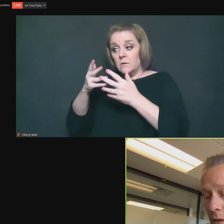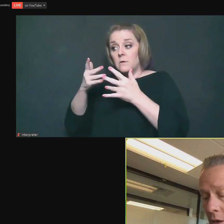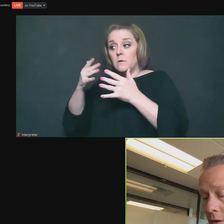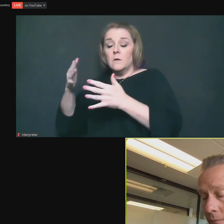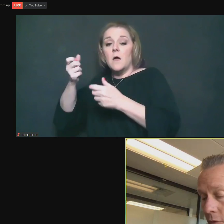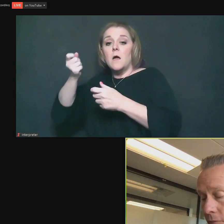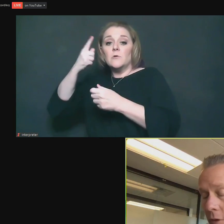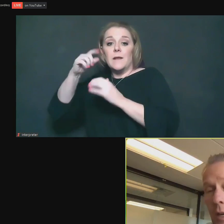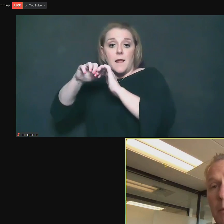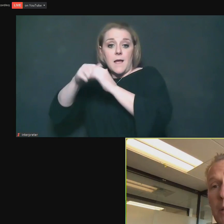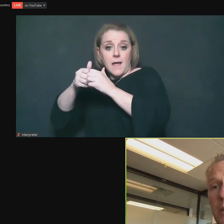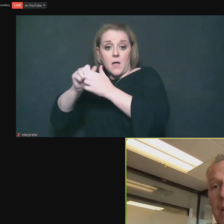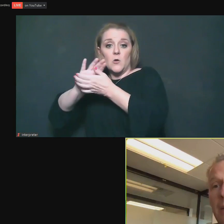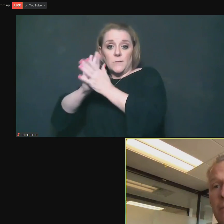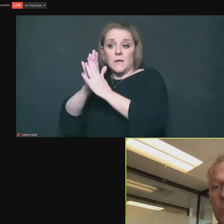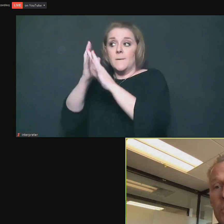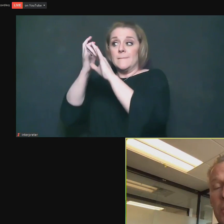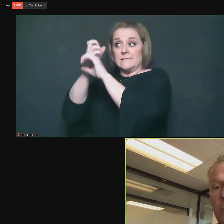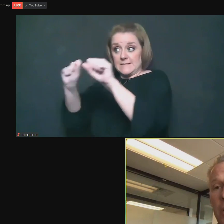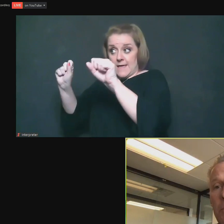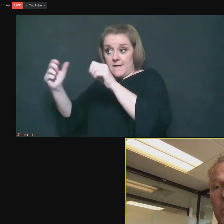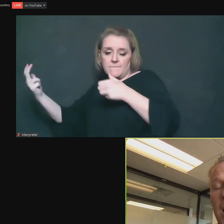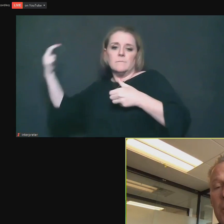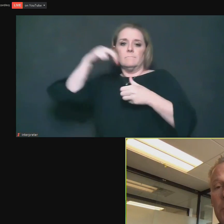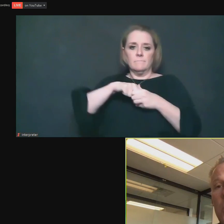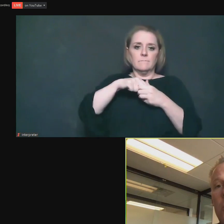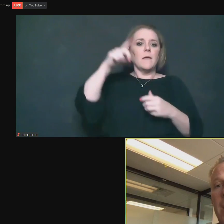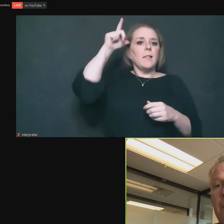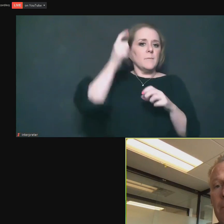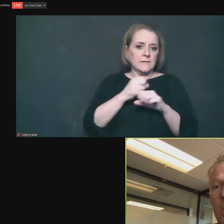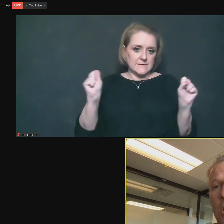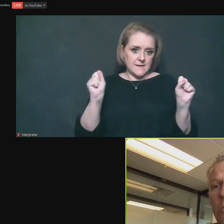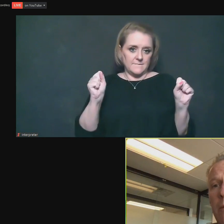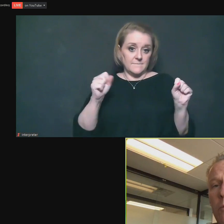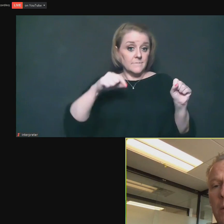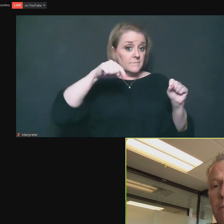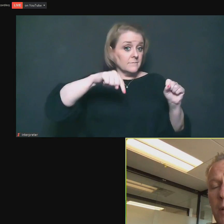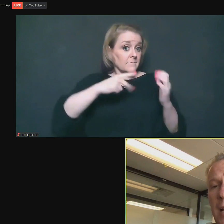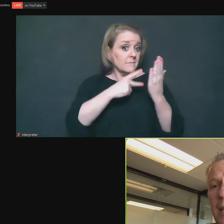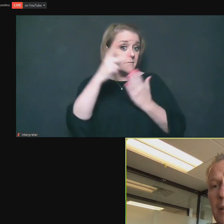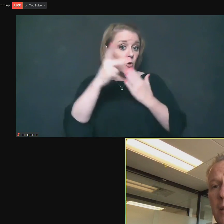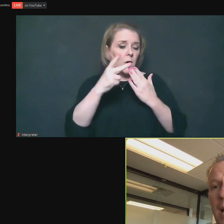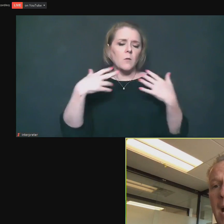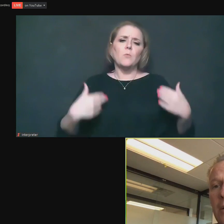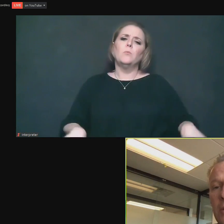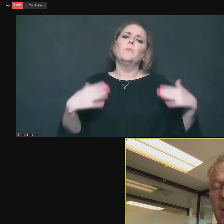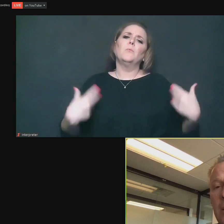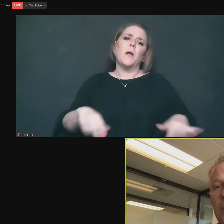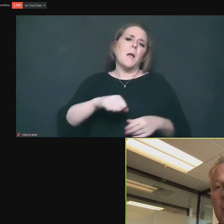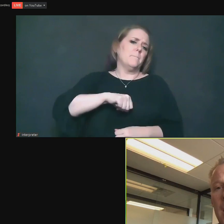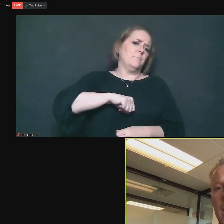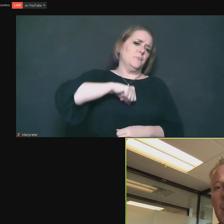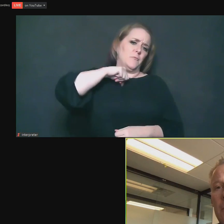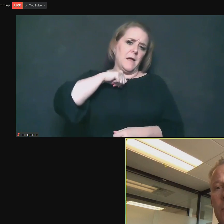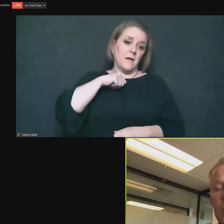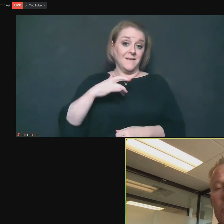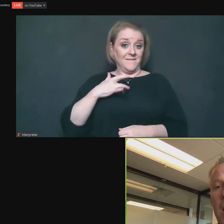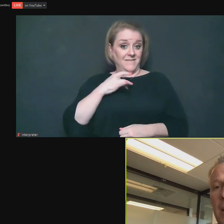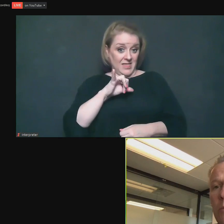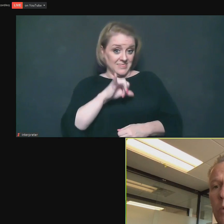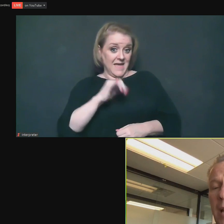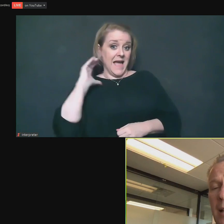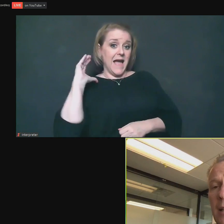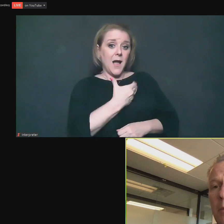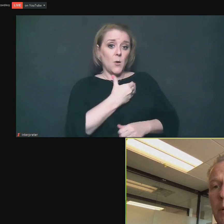certified for Lubbock Safe. We're still very proud of the program. We feel like it's a higher standard, and it fits